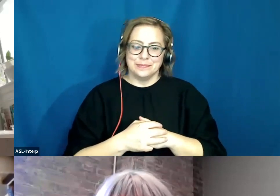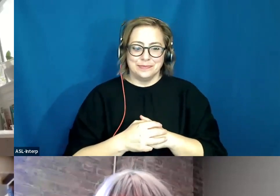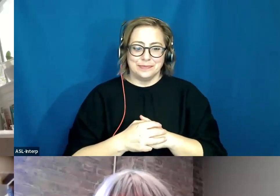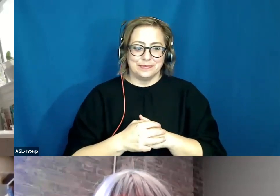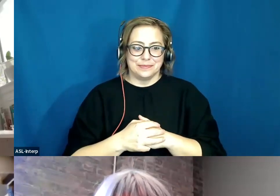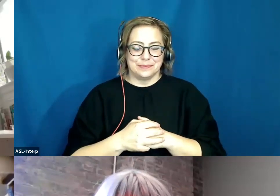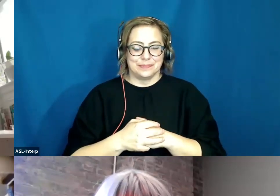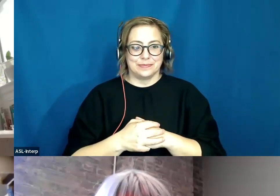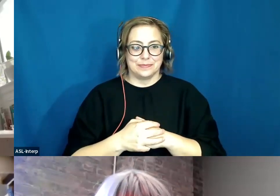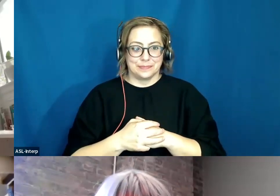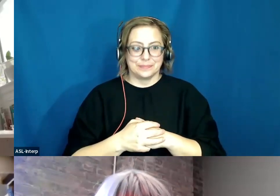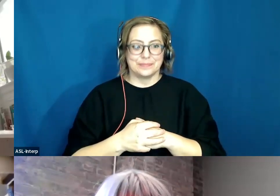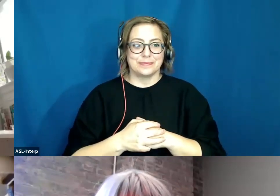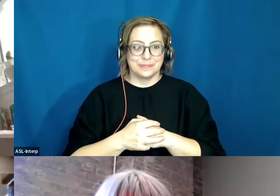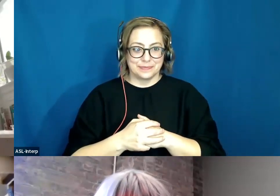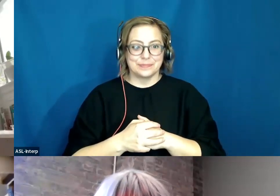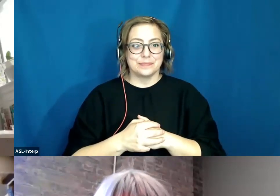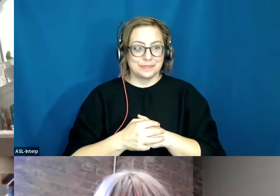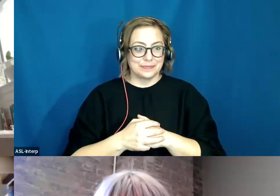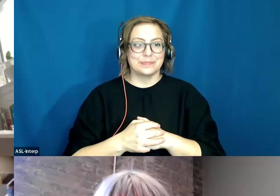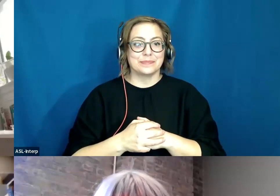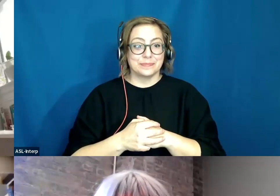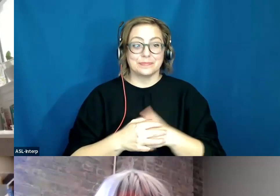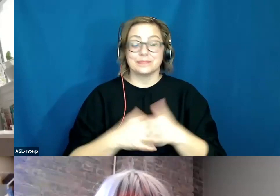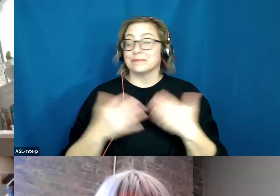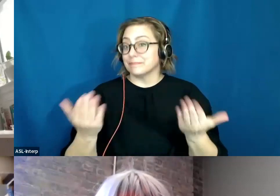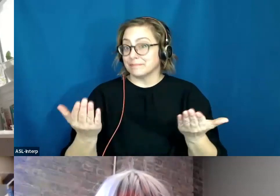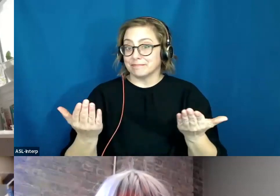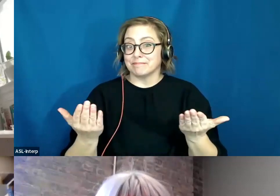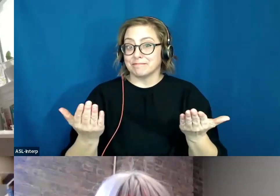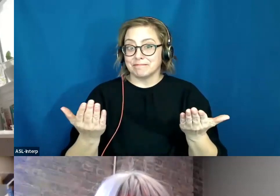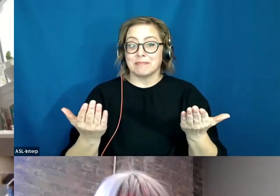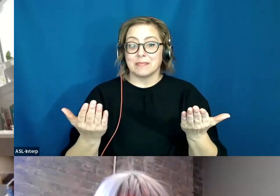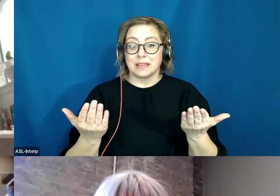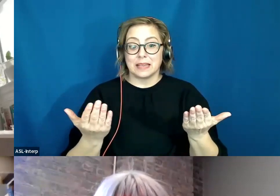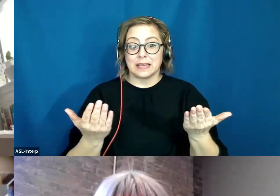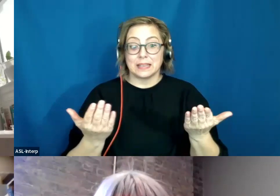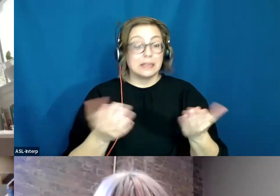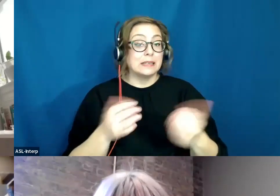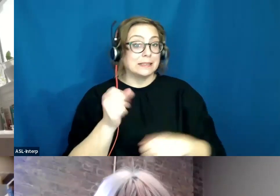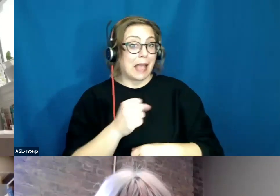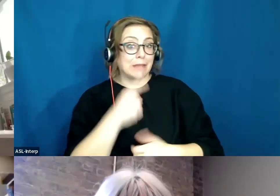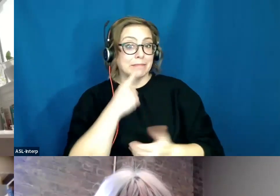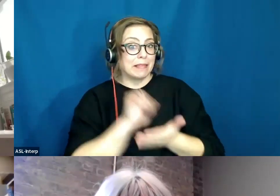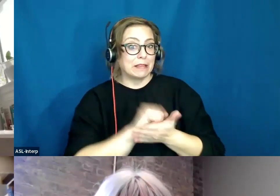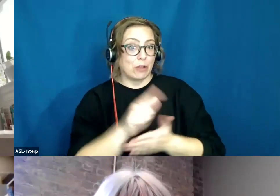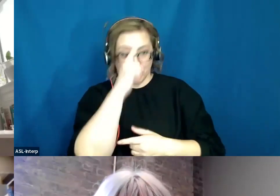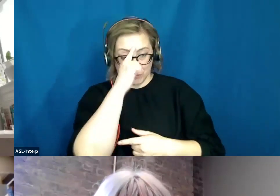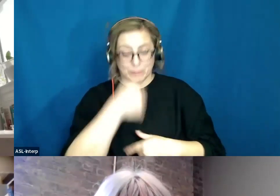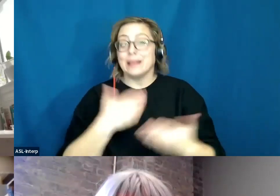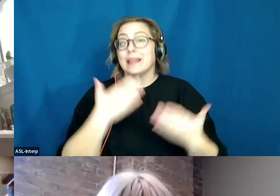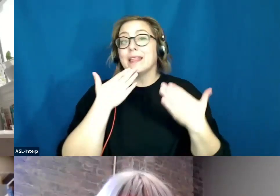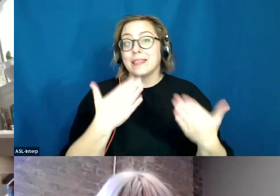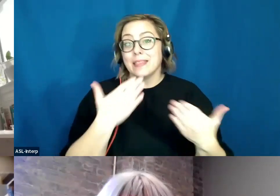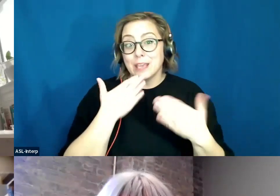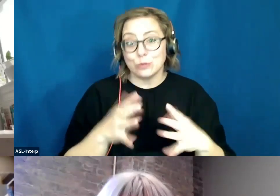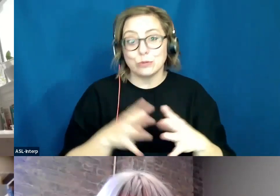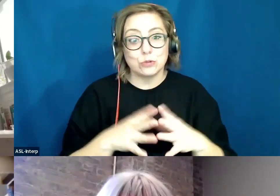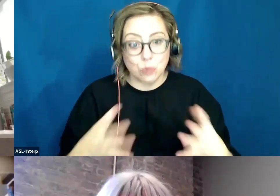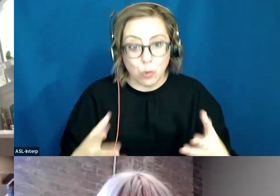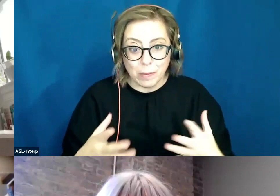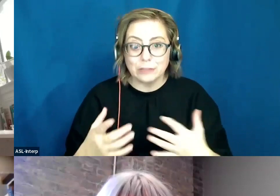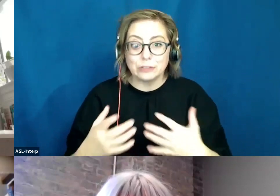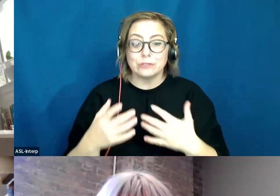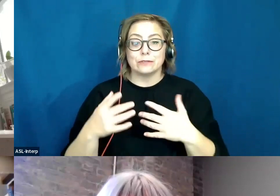But Okay. Well, that seems to be it. yeah, I think that's it. Thank you so much